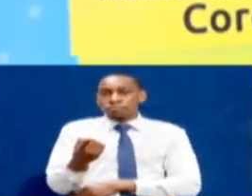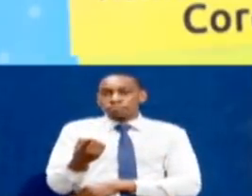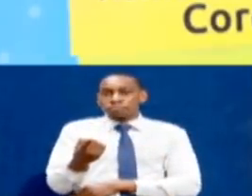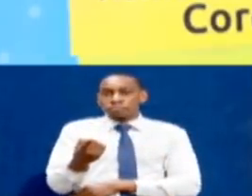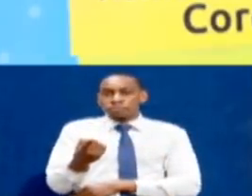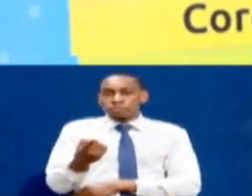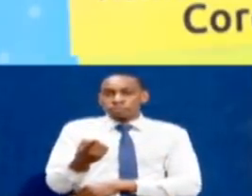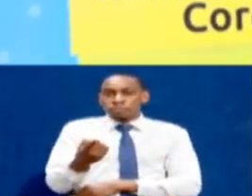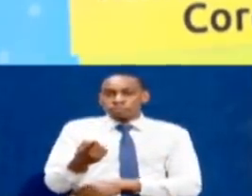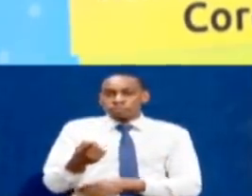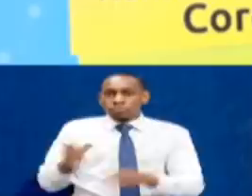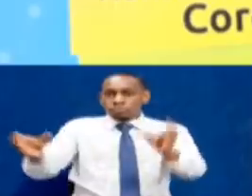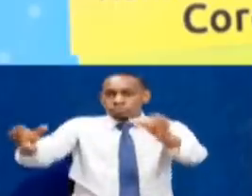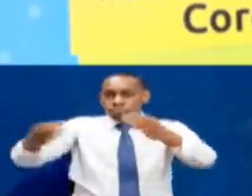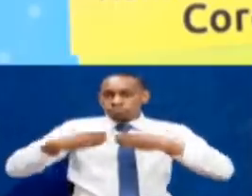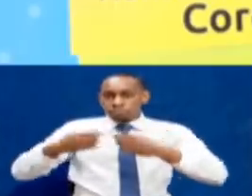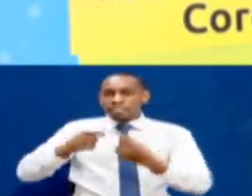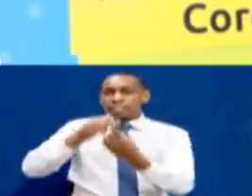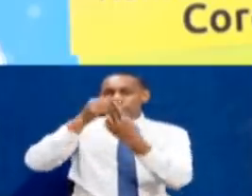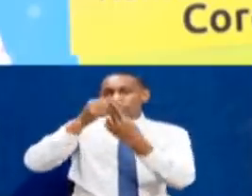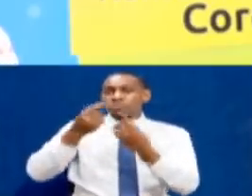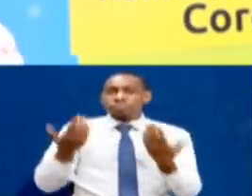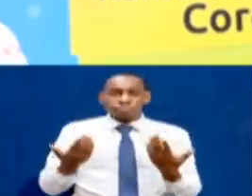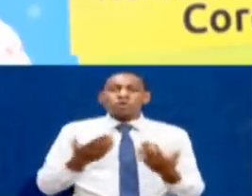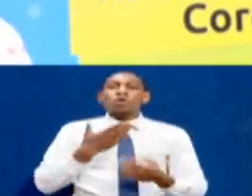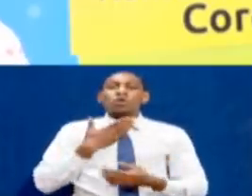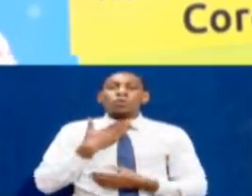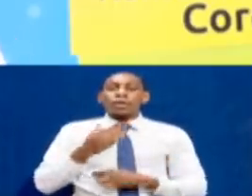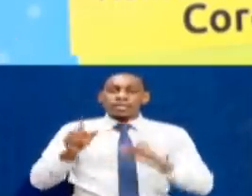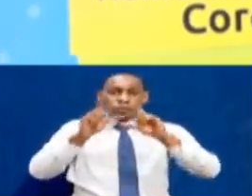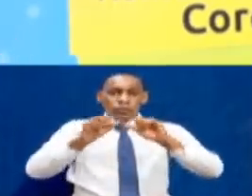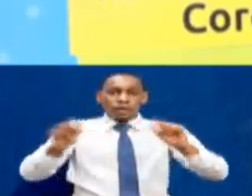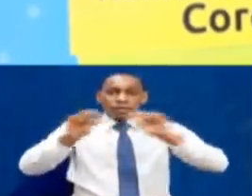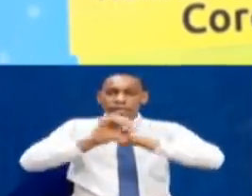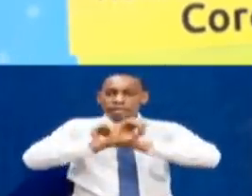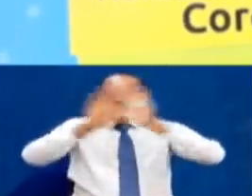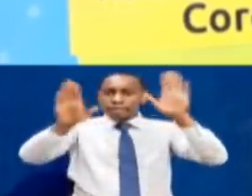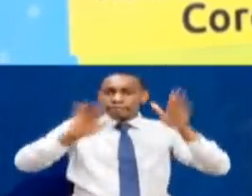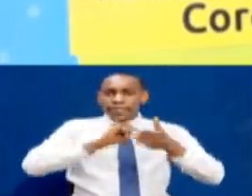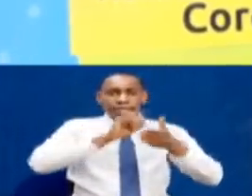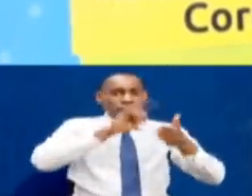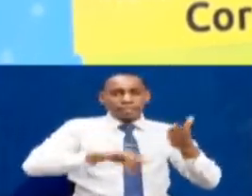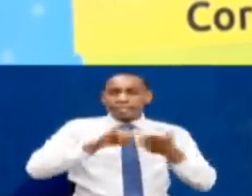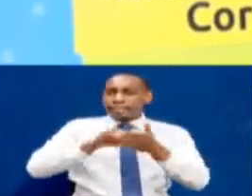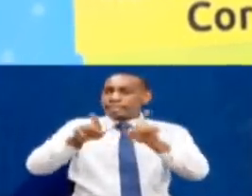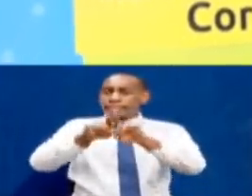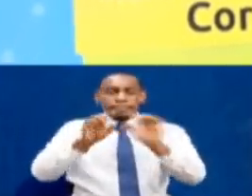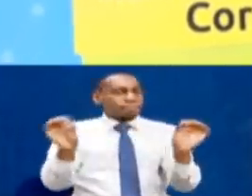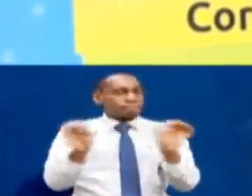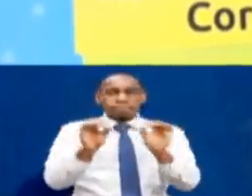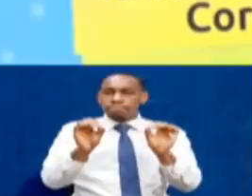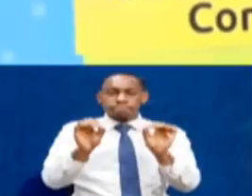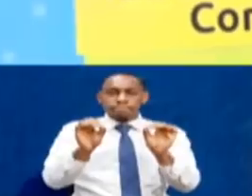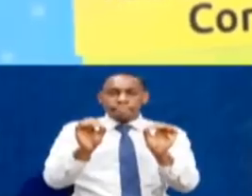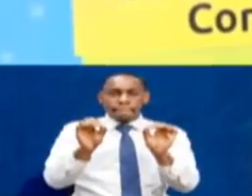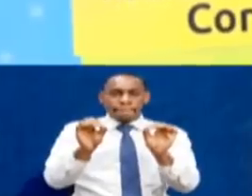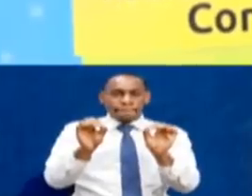one Kagwe special. I would like to clarify that that is not the case.